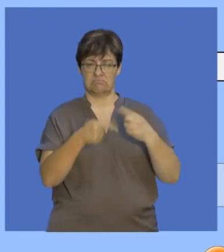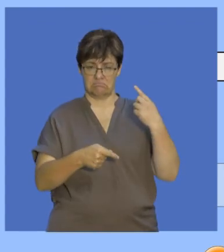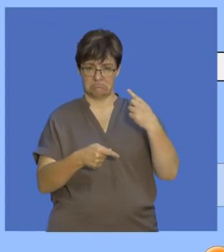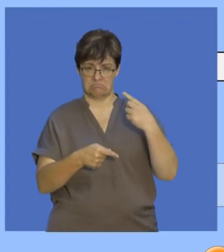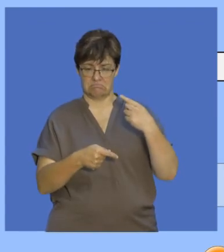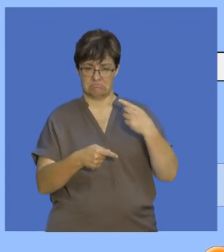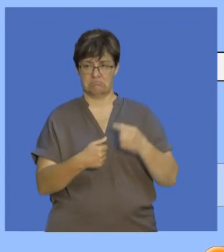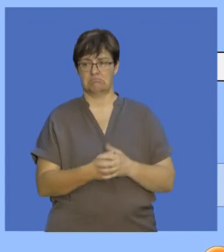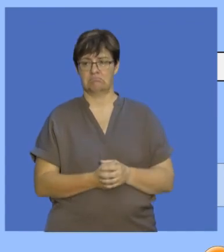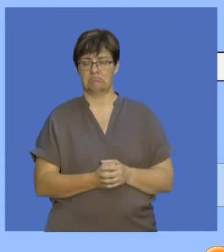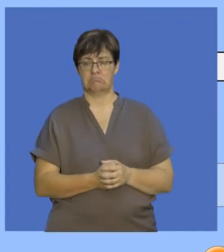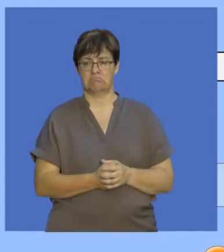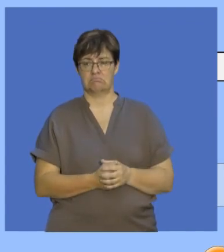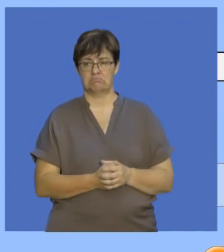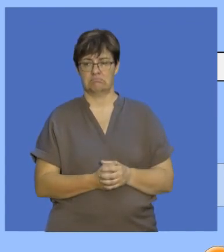break the